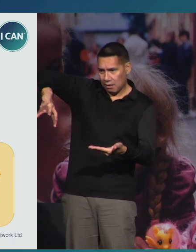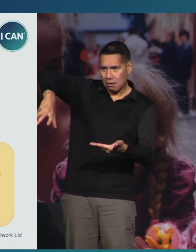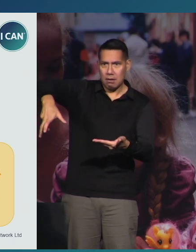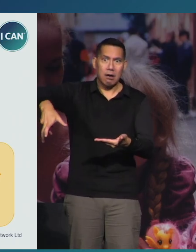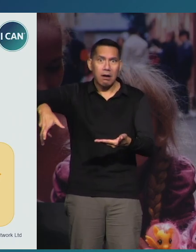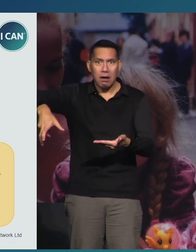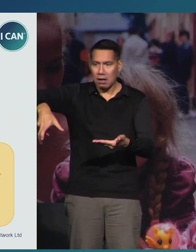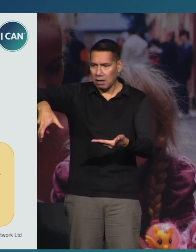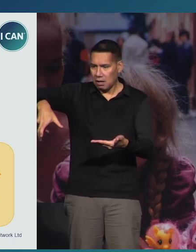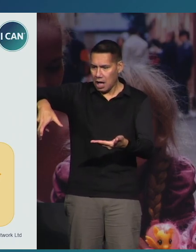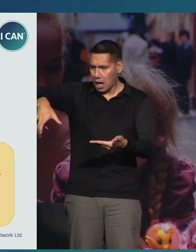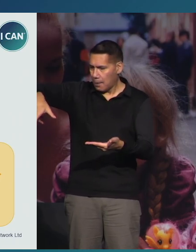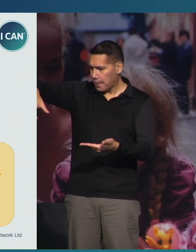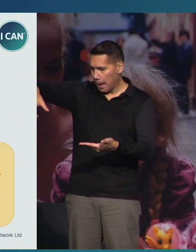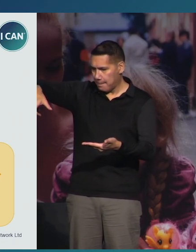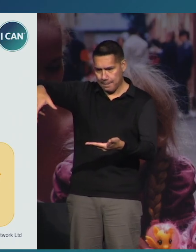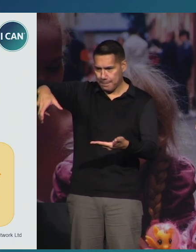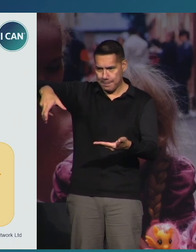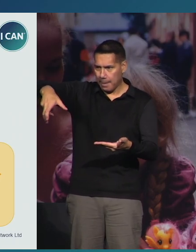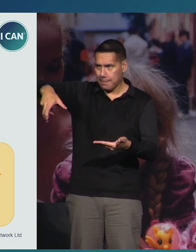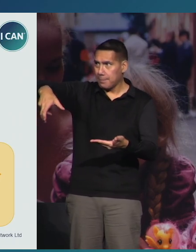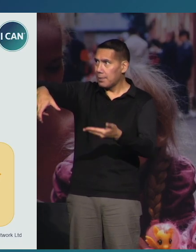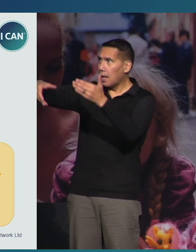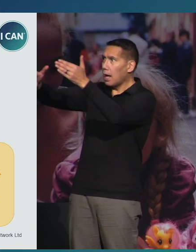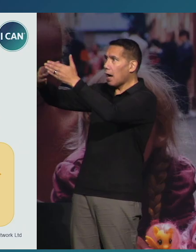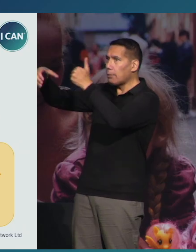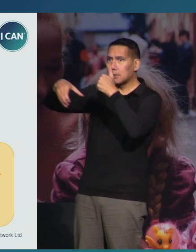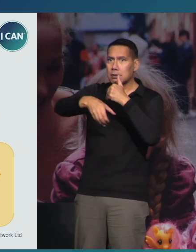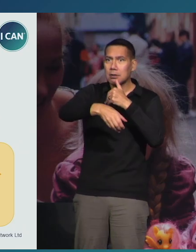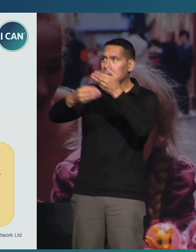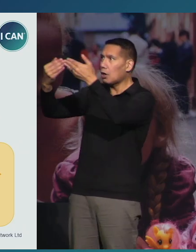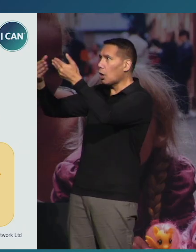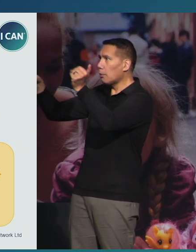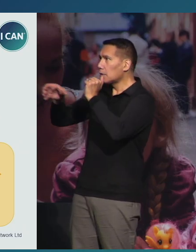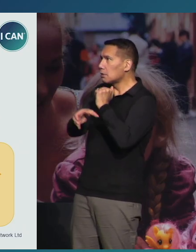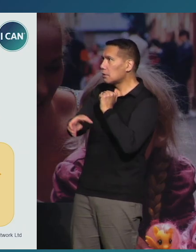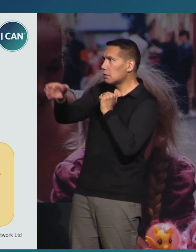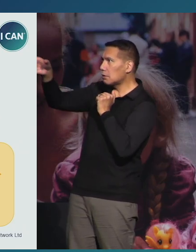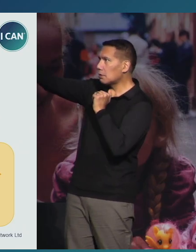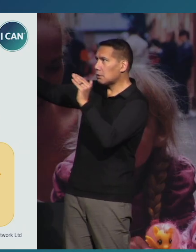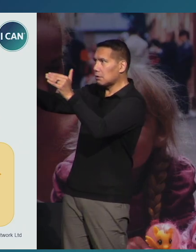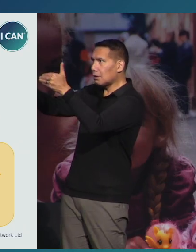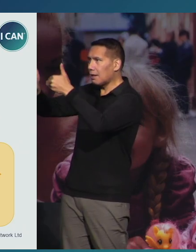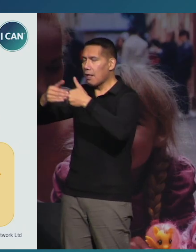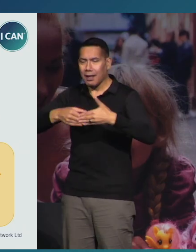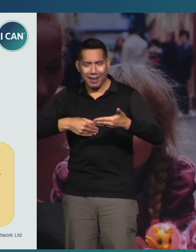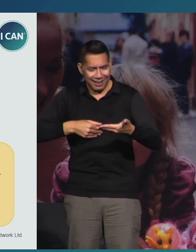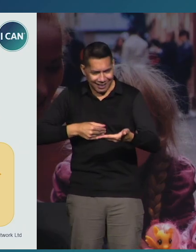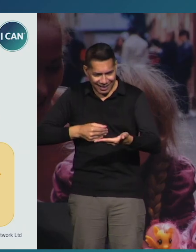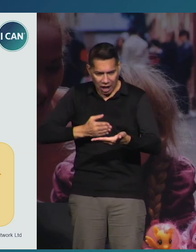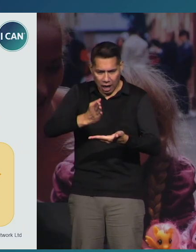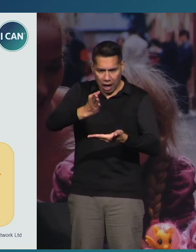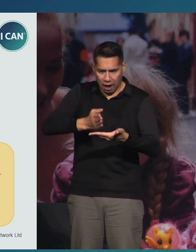jar. Instead of putting it down on the bench, put it straight in the cupboard. And then you chop the toast in half, and then instead of putting